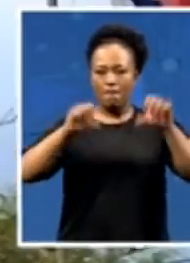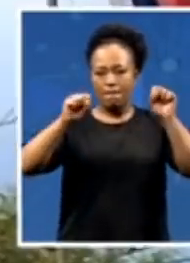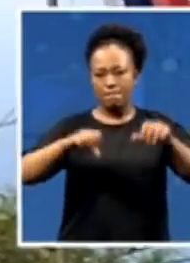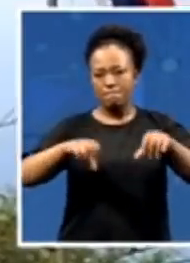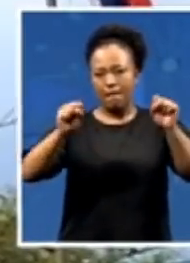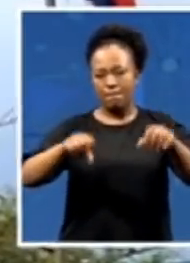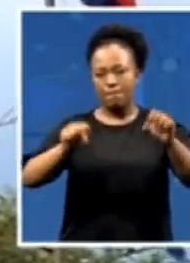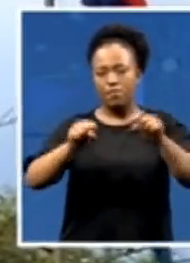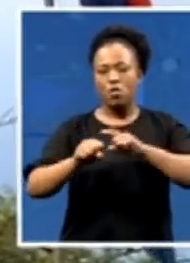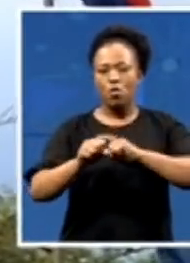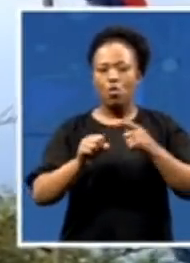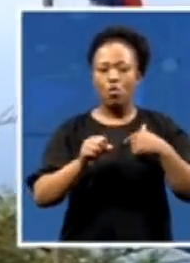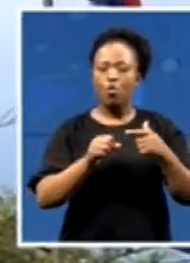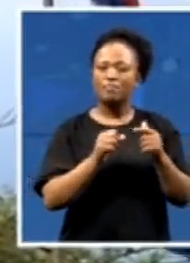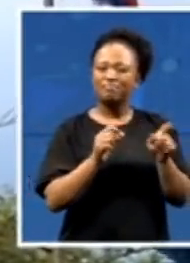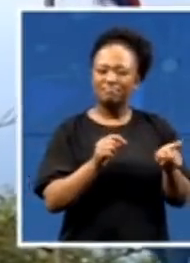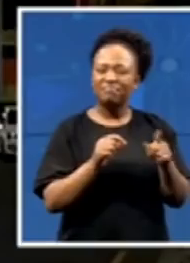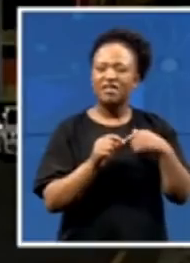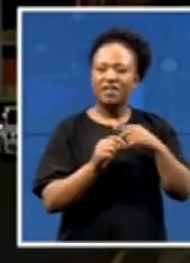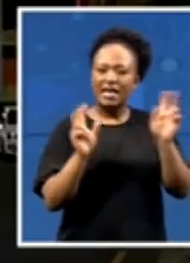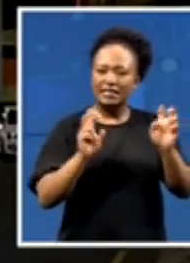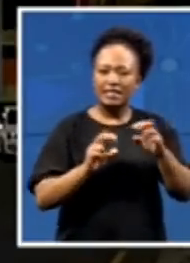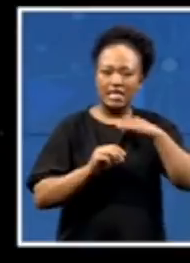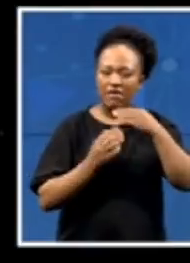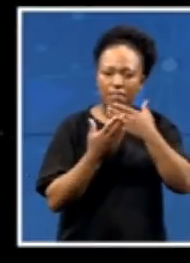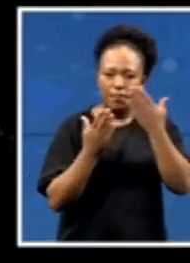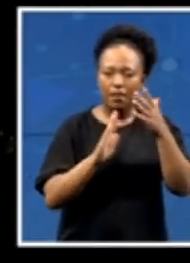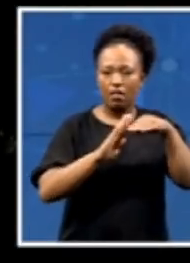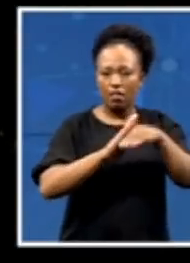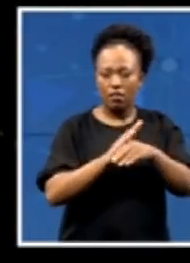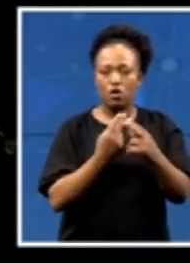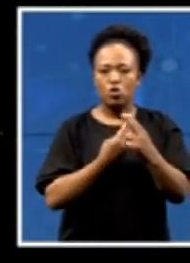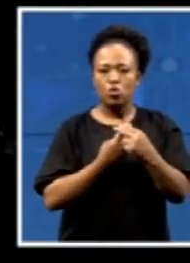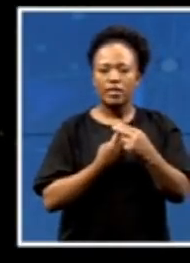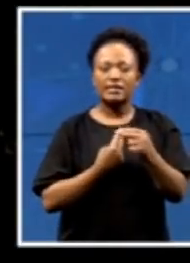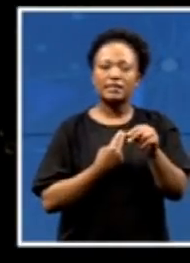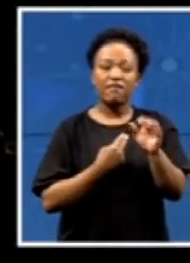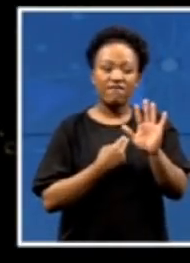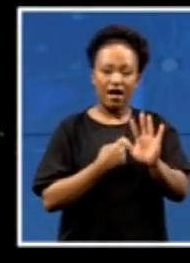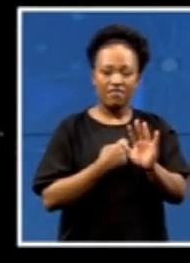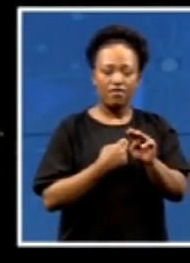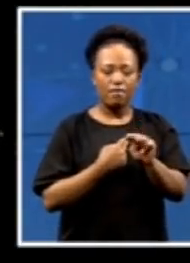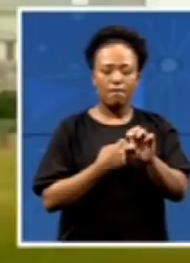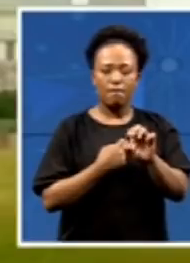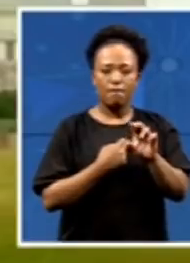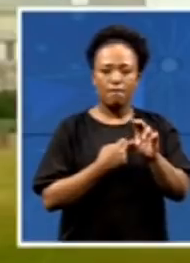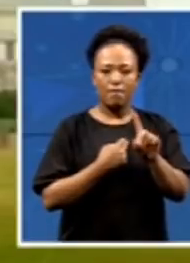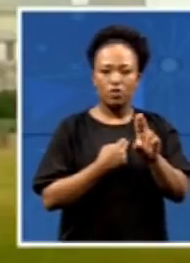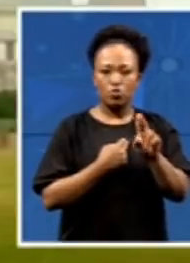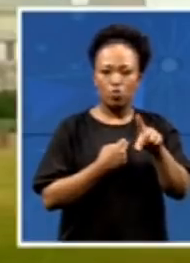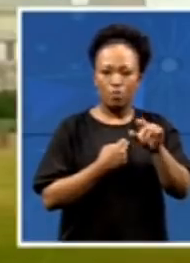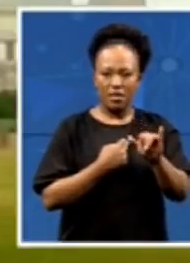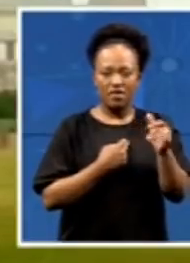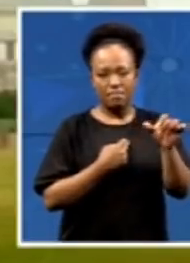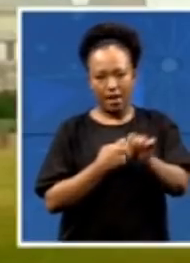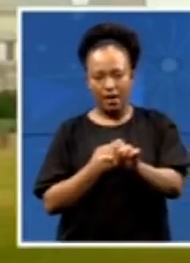capacity deteriorate further. Unit 5 of Medupi Power Station returned to service during the night. However, 3 generations at Camden